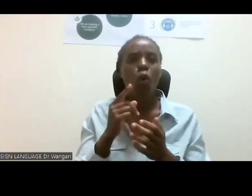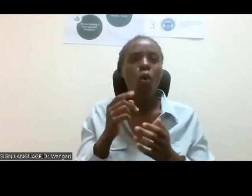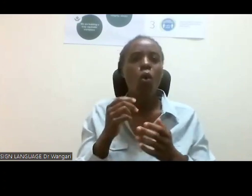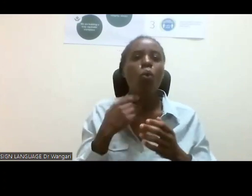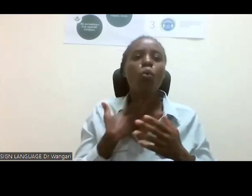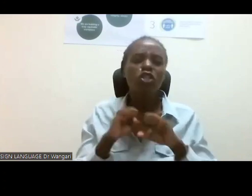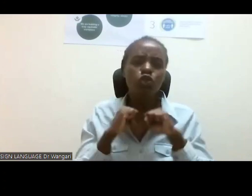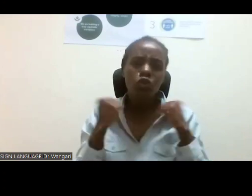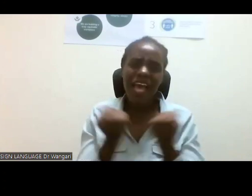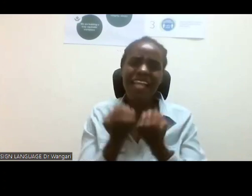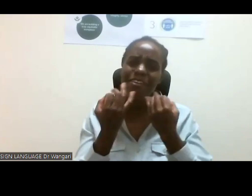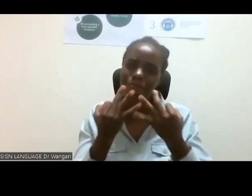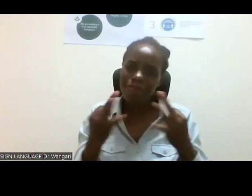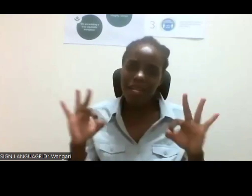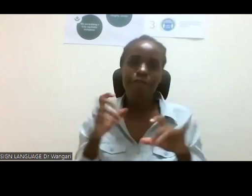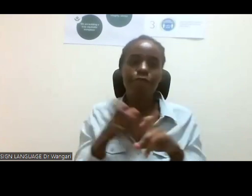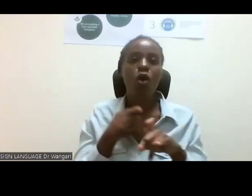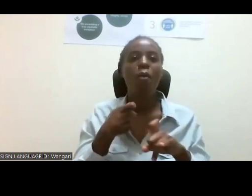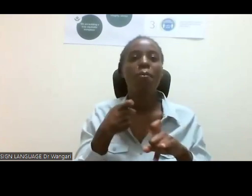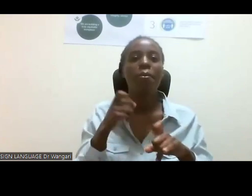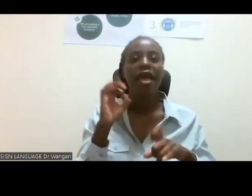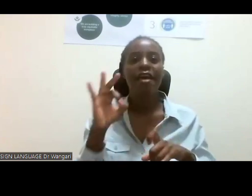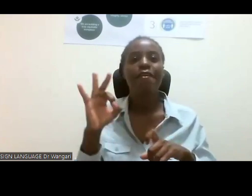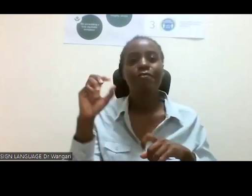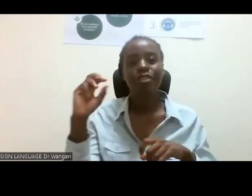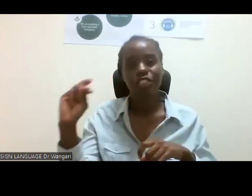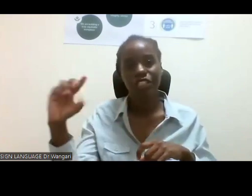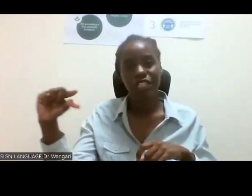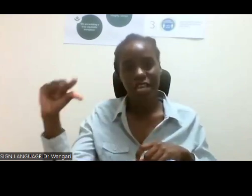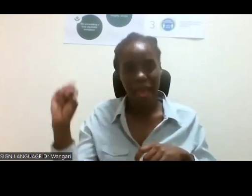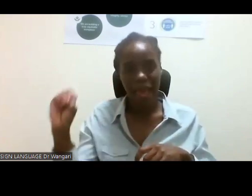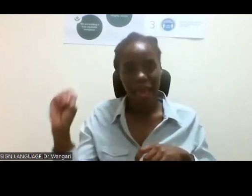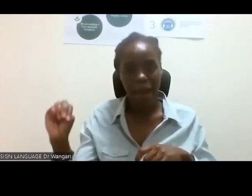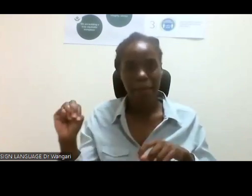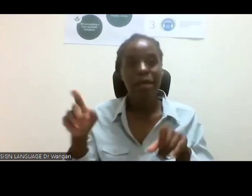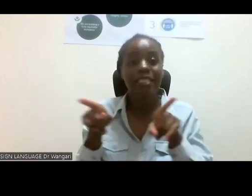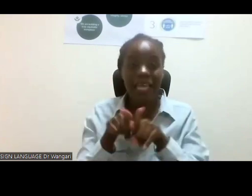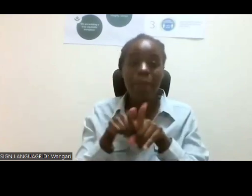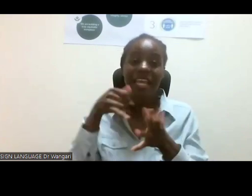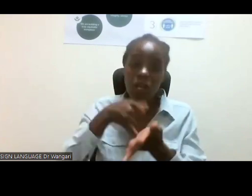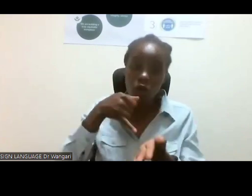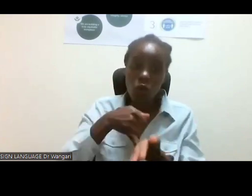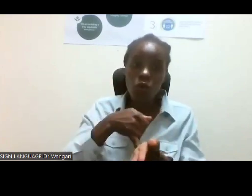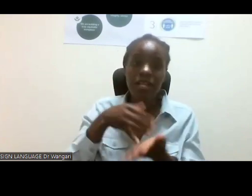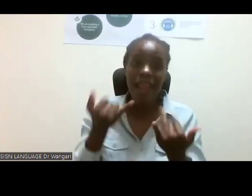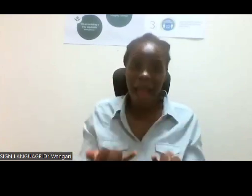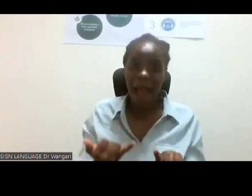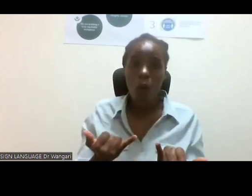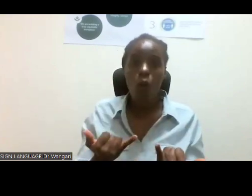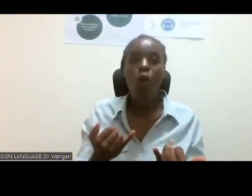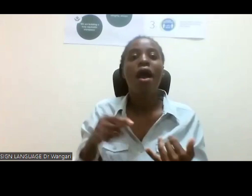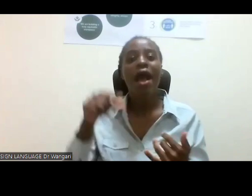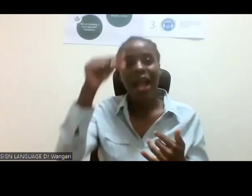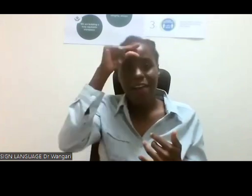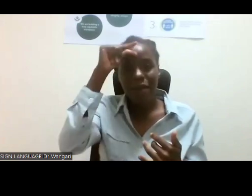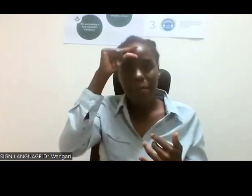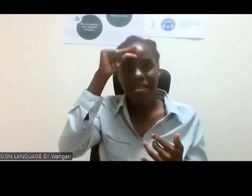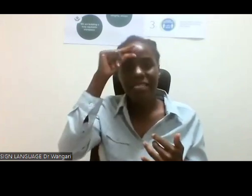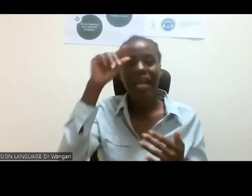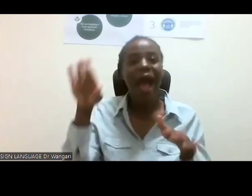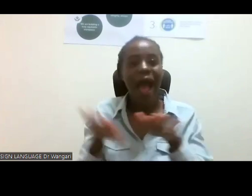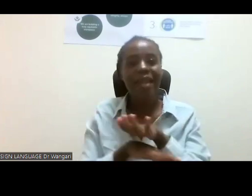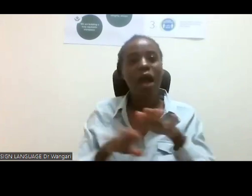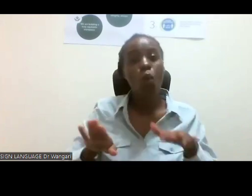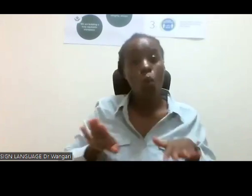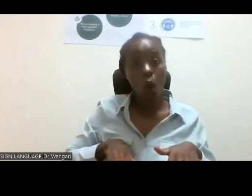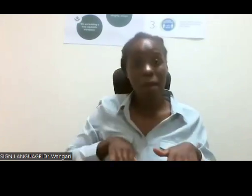mutilation. The strategic direction of the Kenyan government has been captured in the manifesto of the current government under the Women Agenda that commits